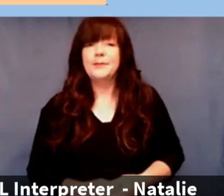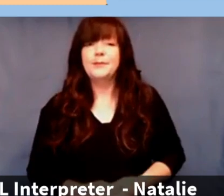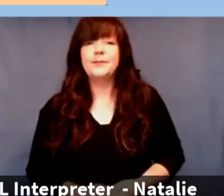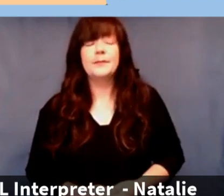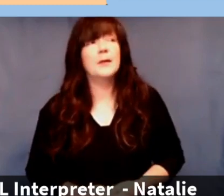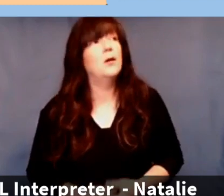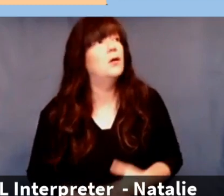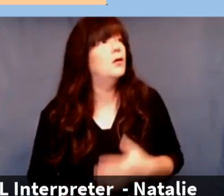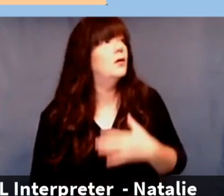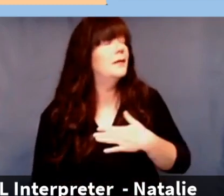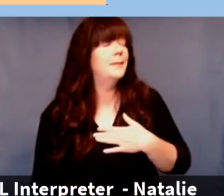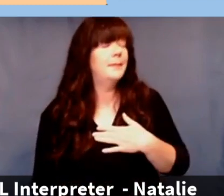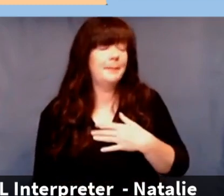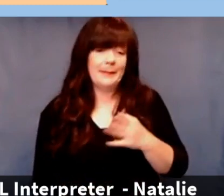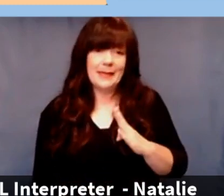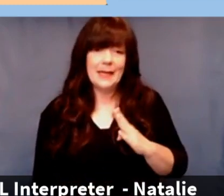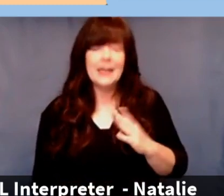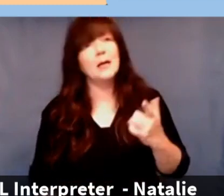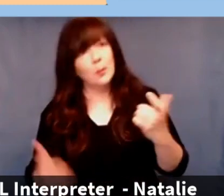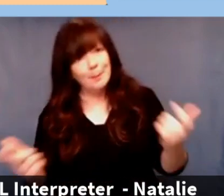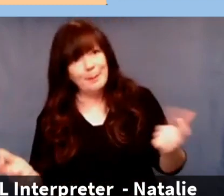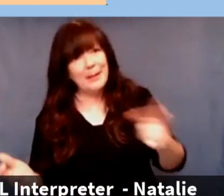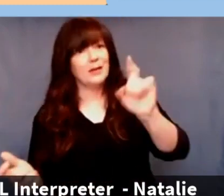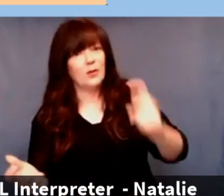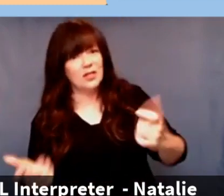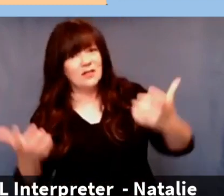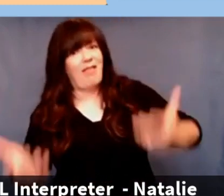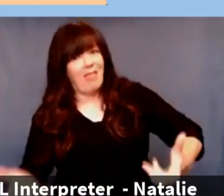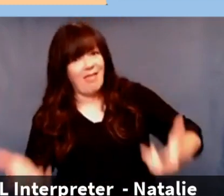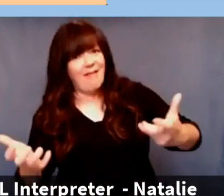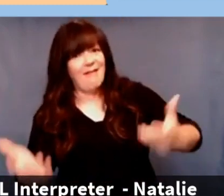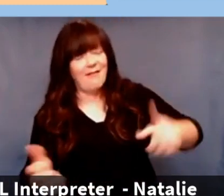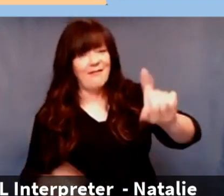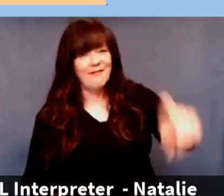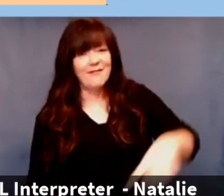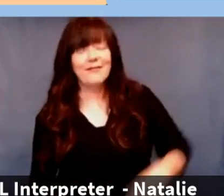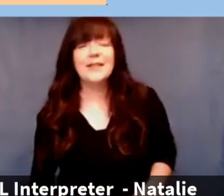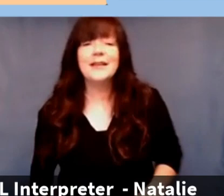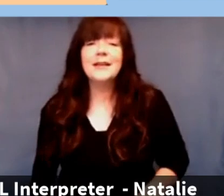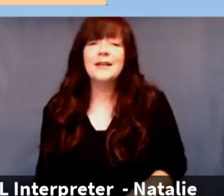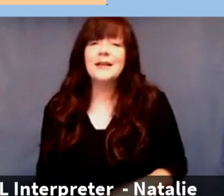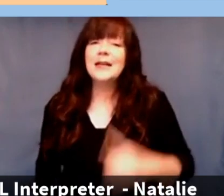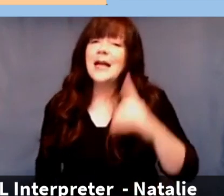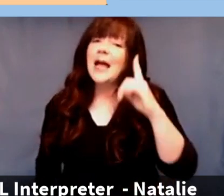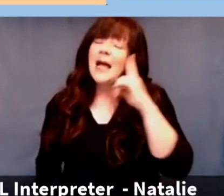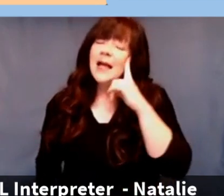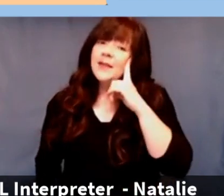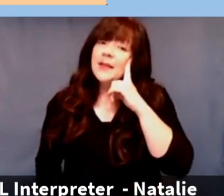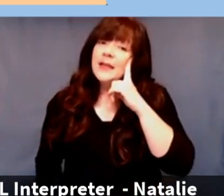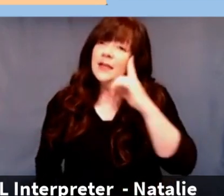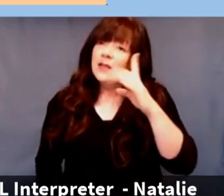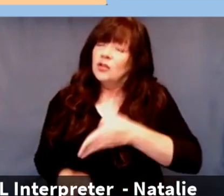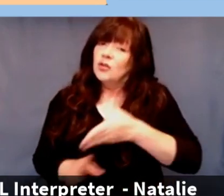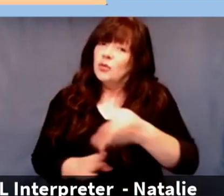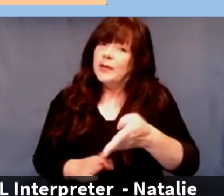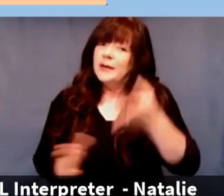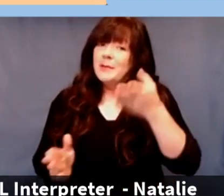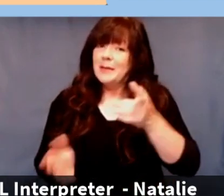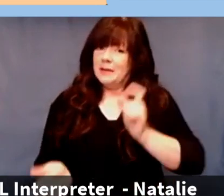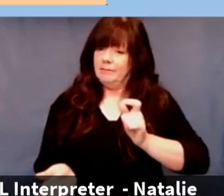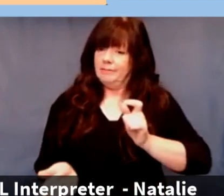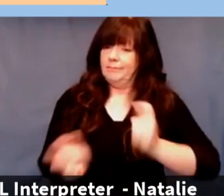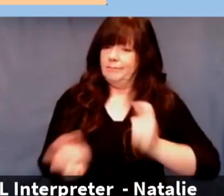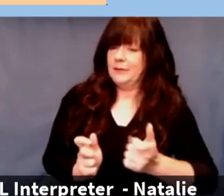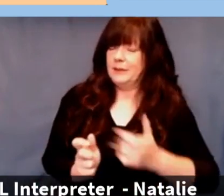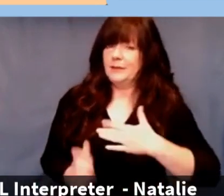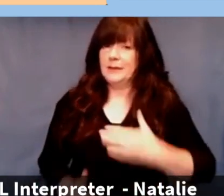My God. I know, big question, heavy stuff. Big question. I think career-wise, there might be a shift in my life